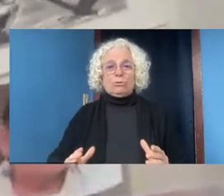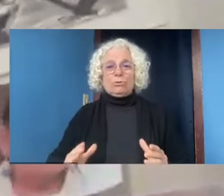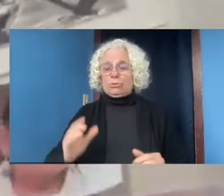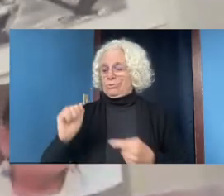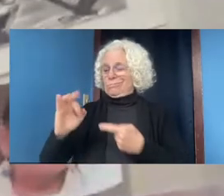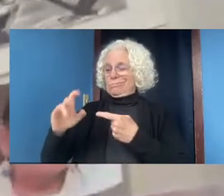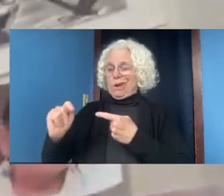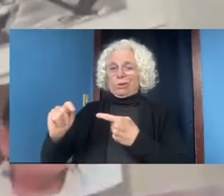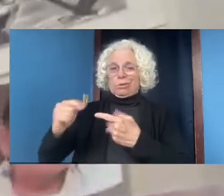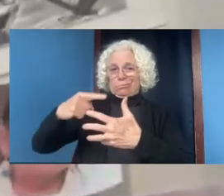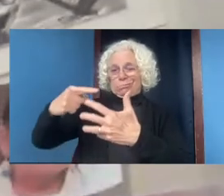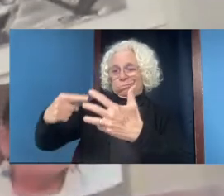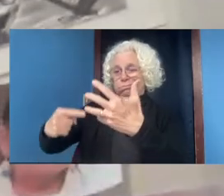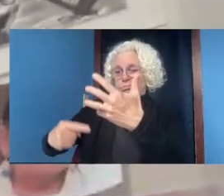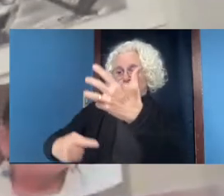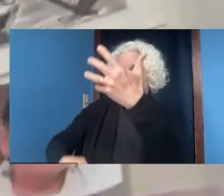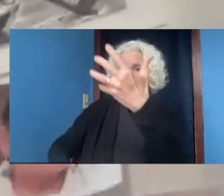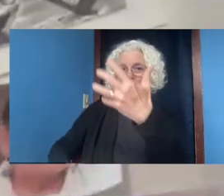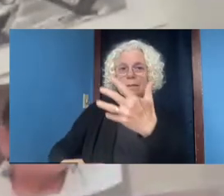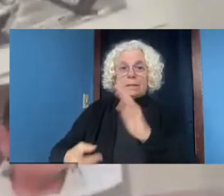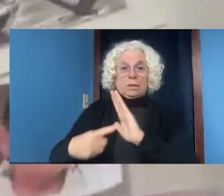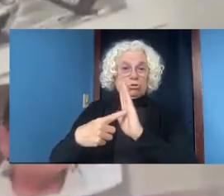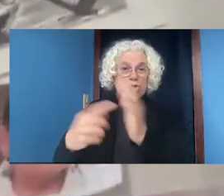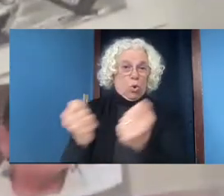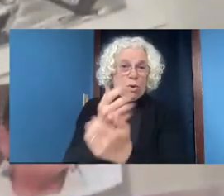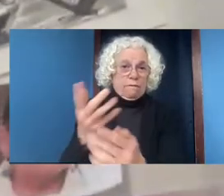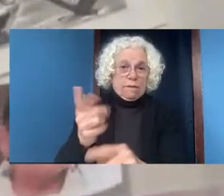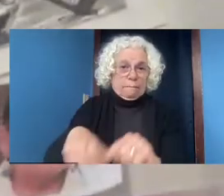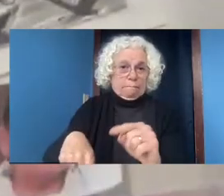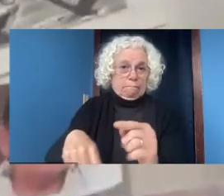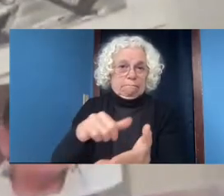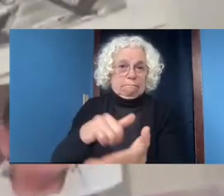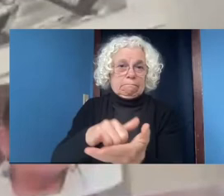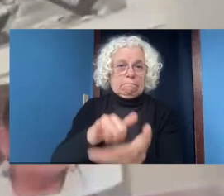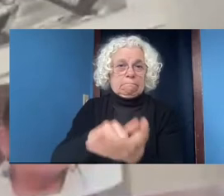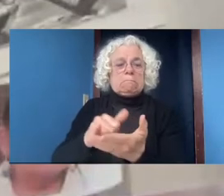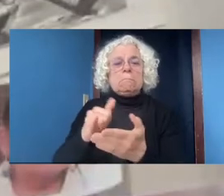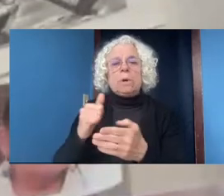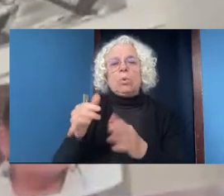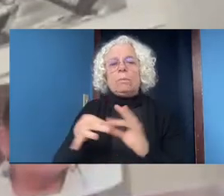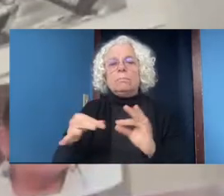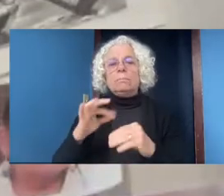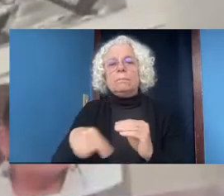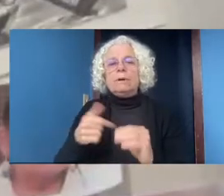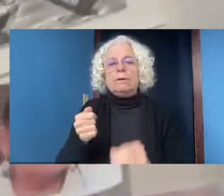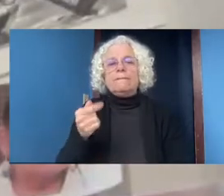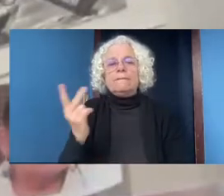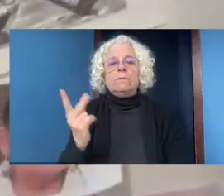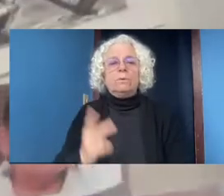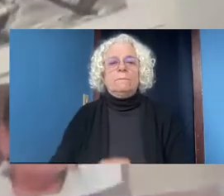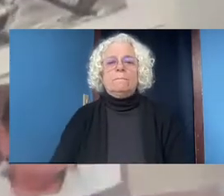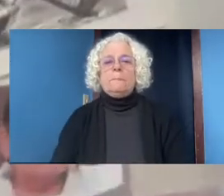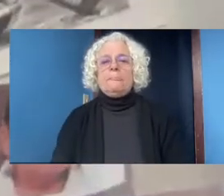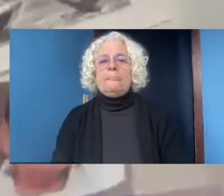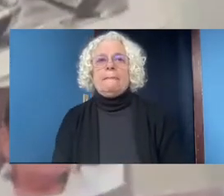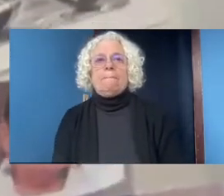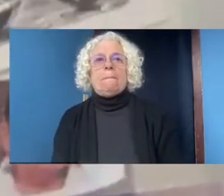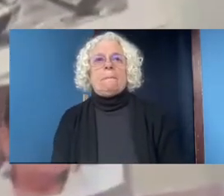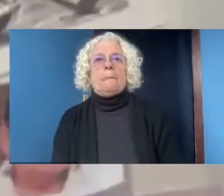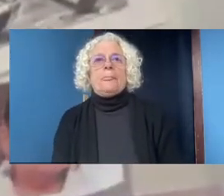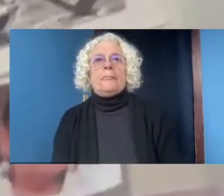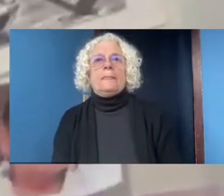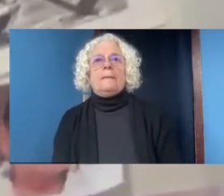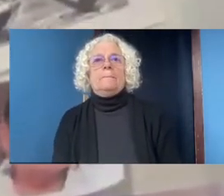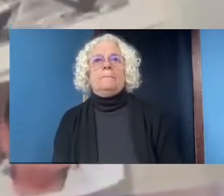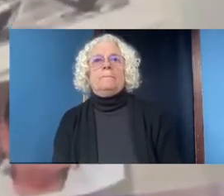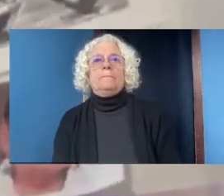would love to bring you. I can't bring you everybody, just want to mention a few. Okay. One of my favorites is